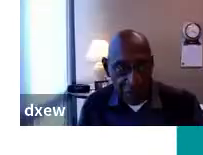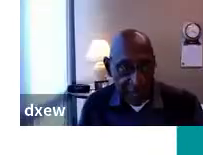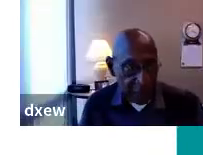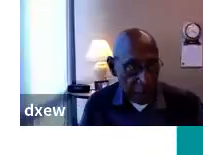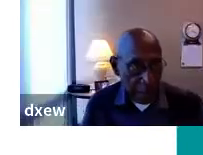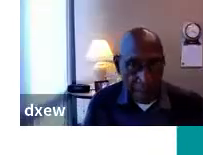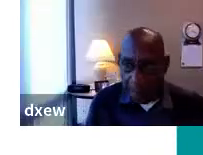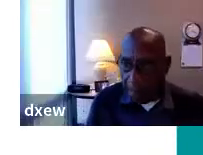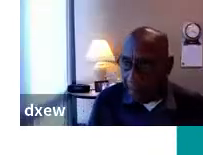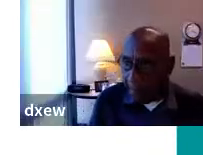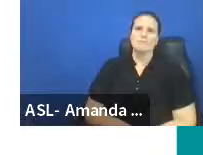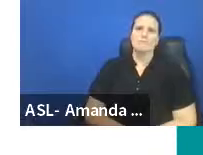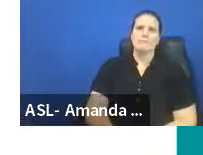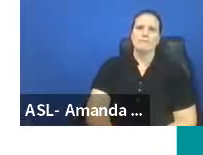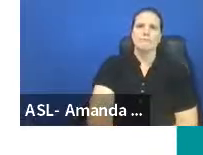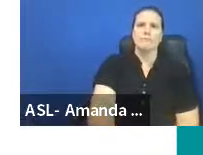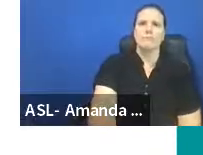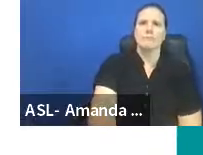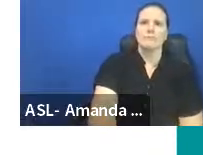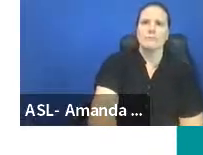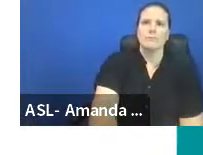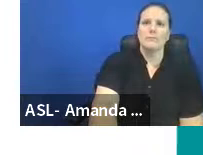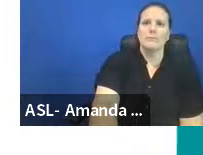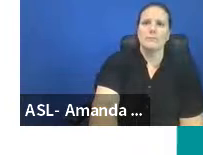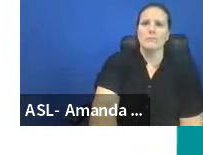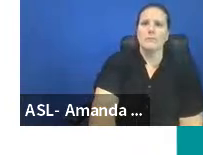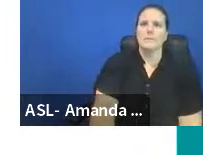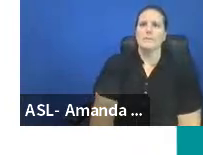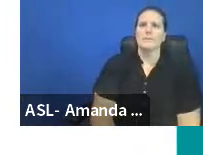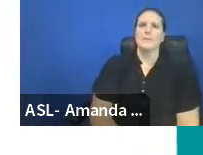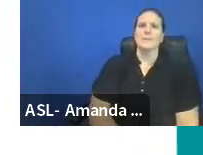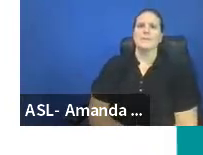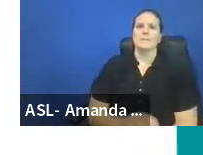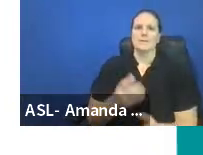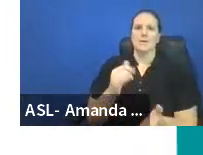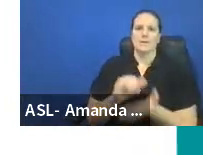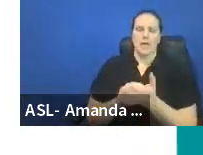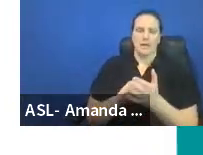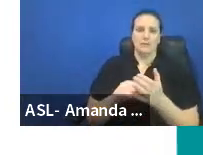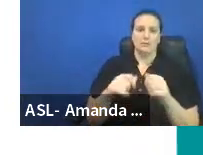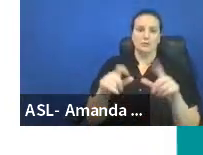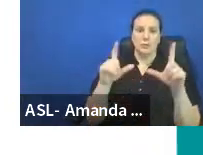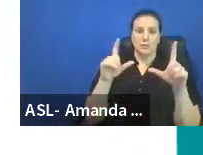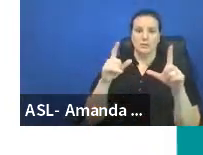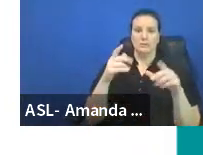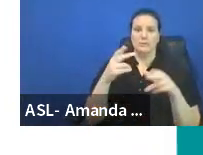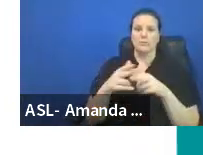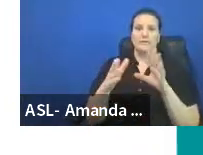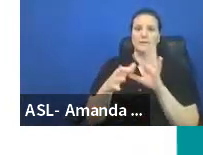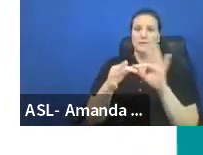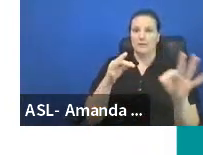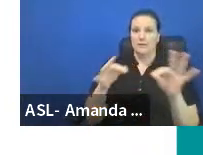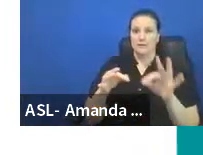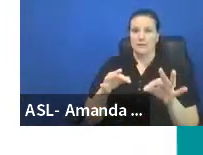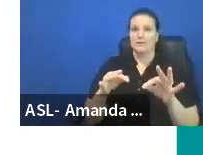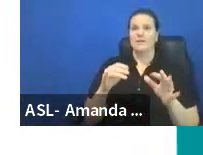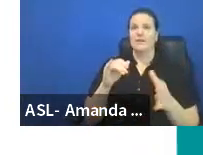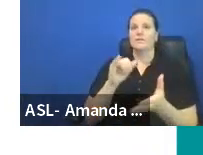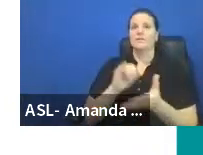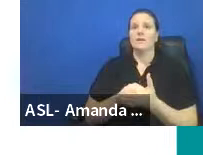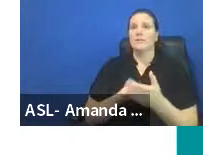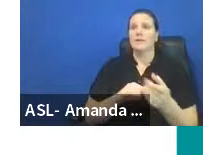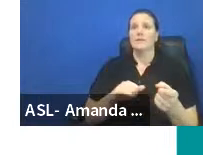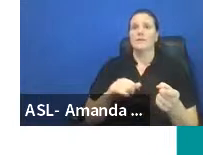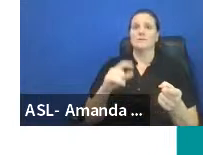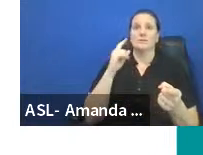Can we do that? We can. Fabian, can you come on screen and do a brief introduction? Because all of us have been